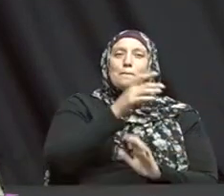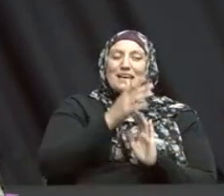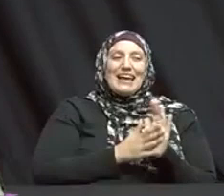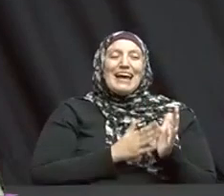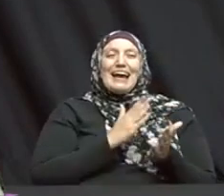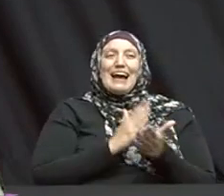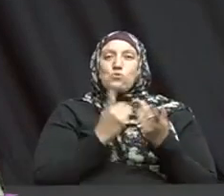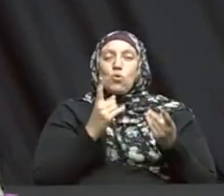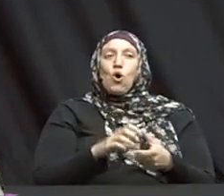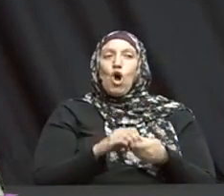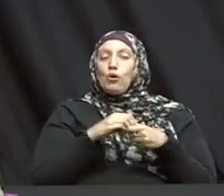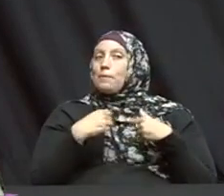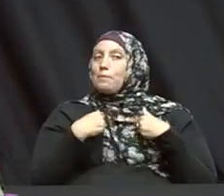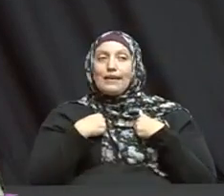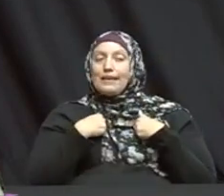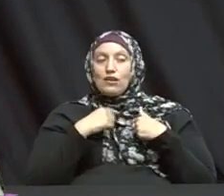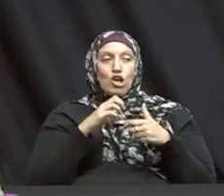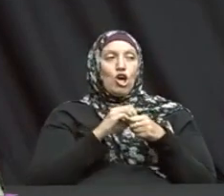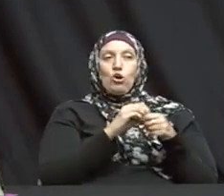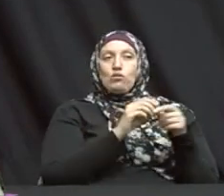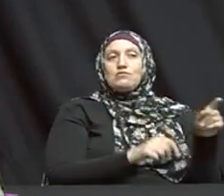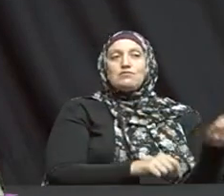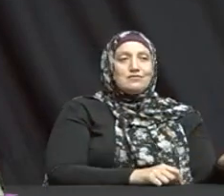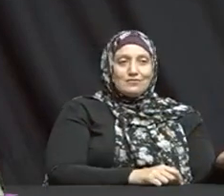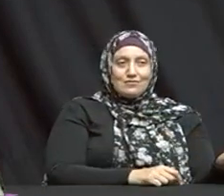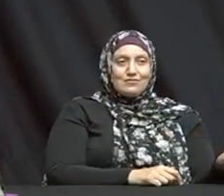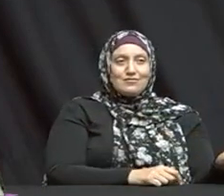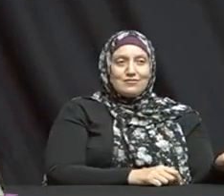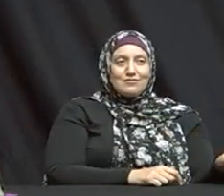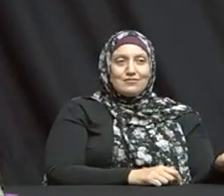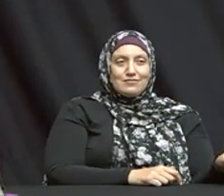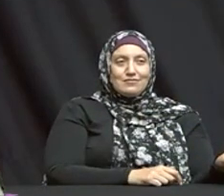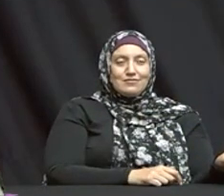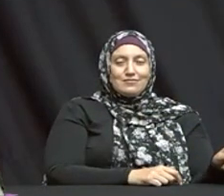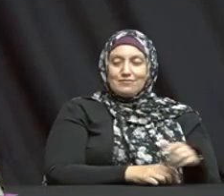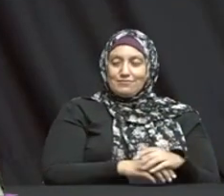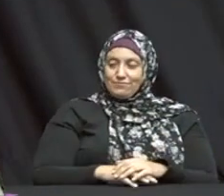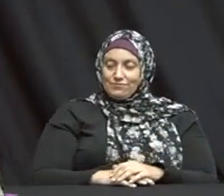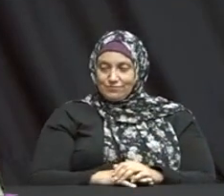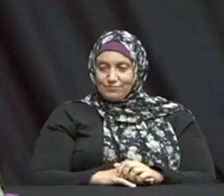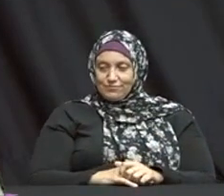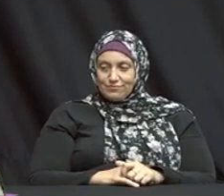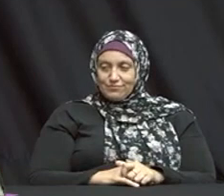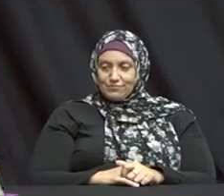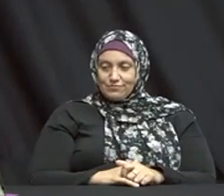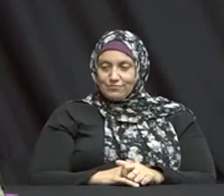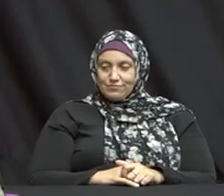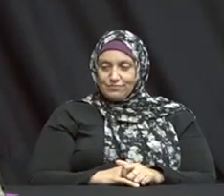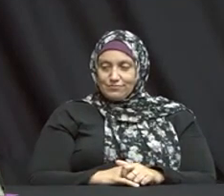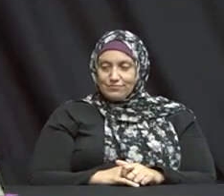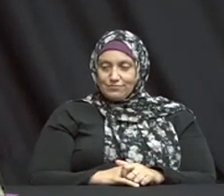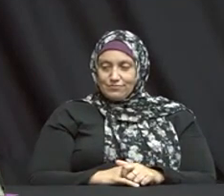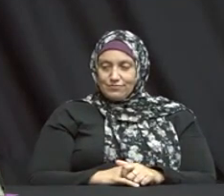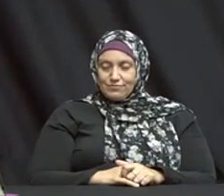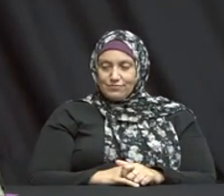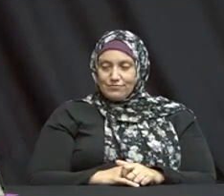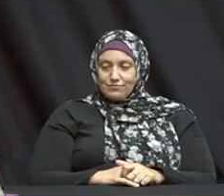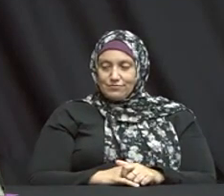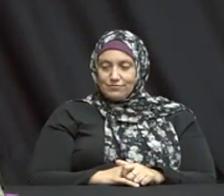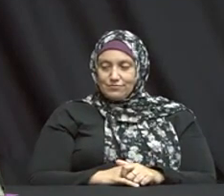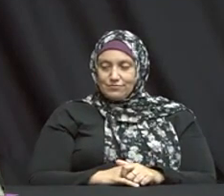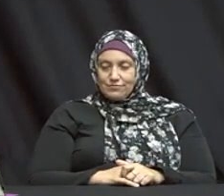beneficiaries, and that's why I have to introduce a beneficiary. Unlike the superannuation, that although in superannuation also I introduce